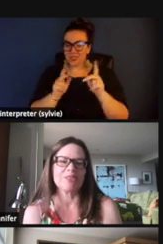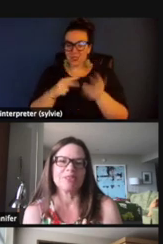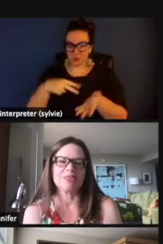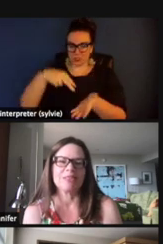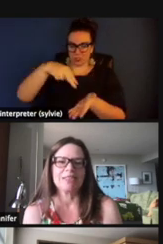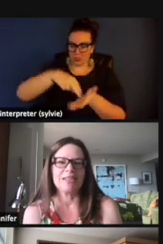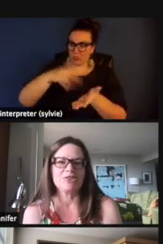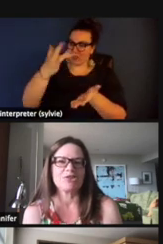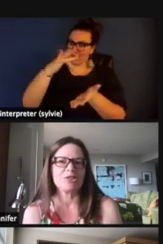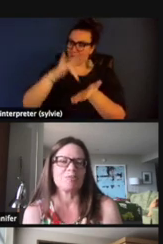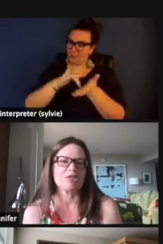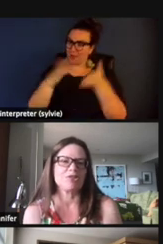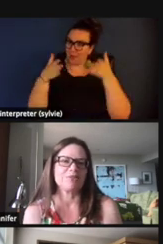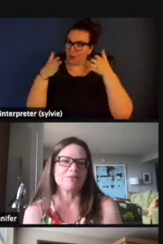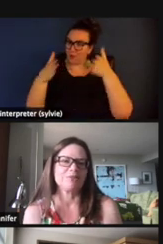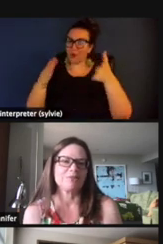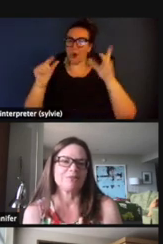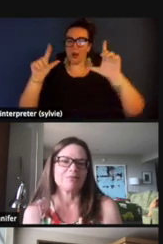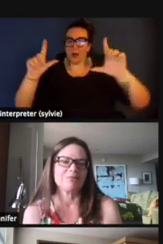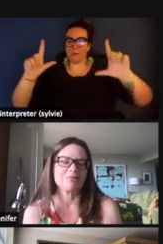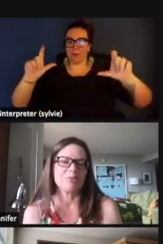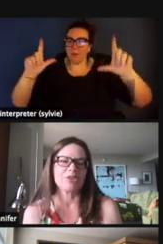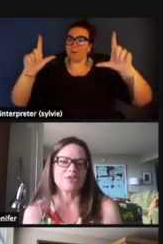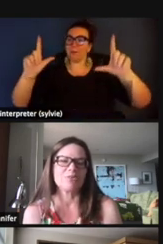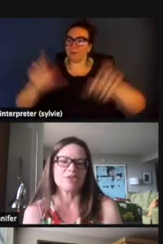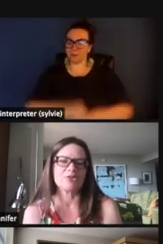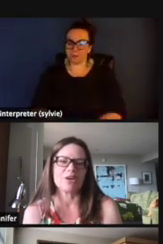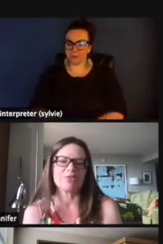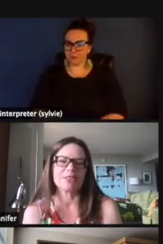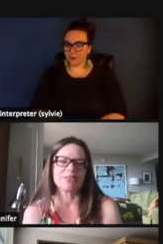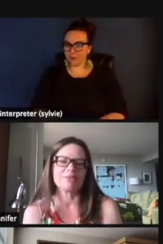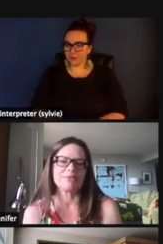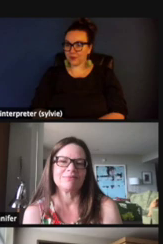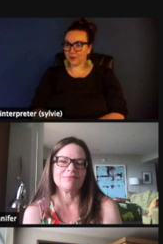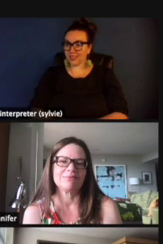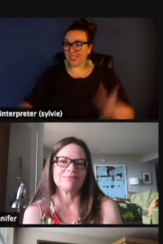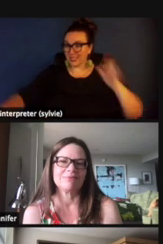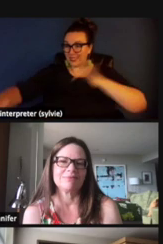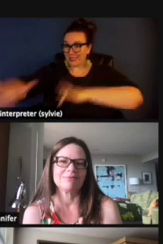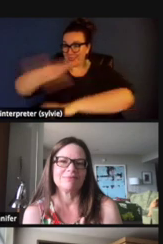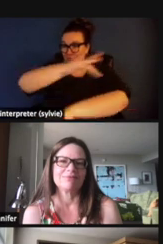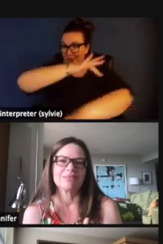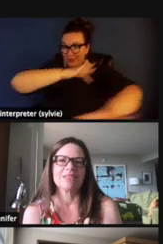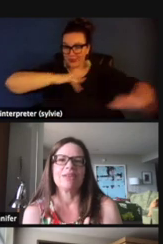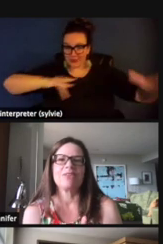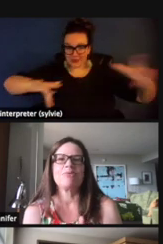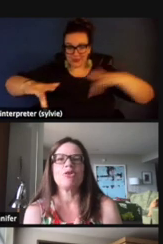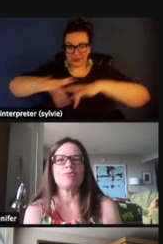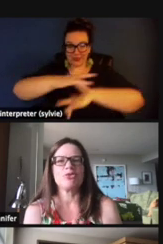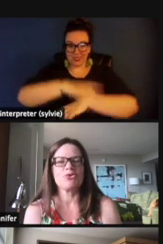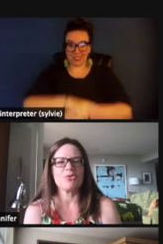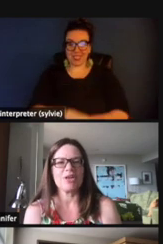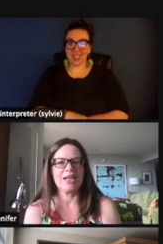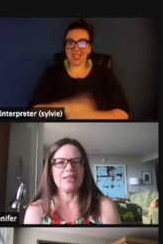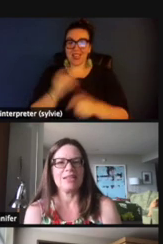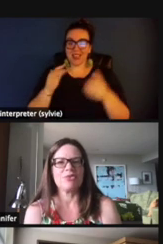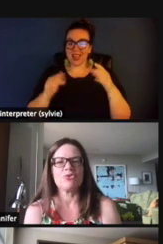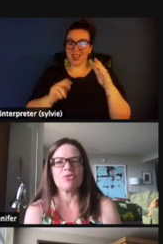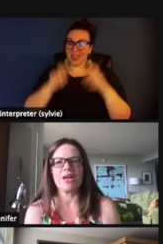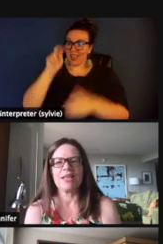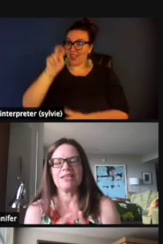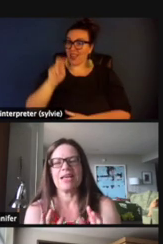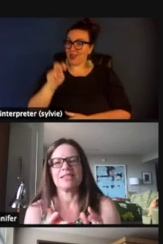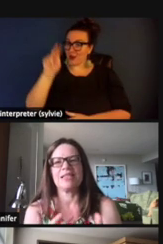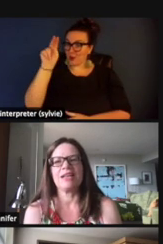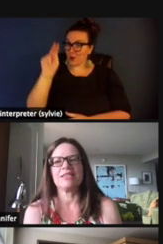road and took this picture because there was no traffic. All right, then we go up to the North Island, and the